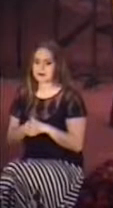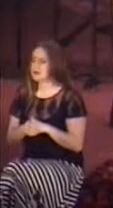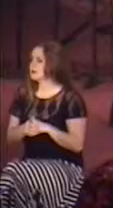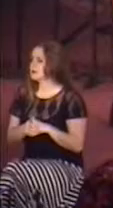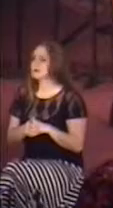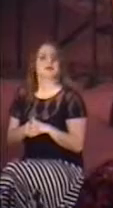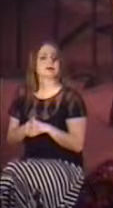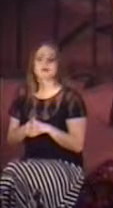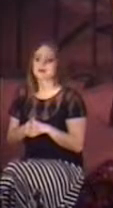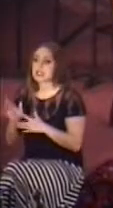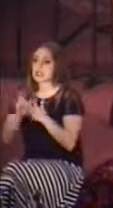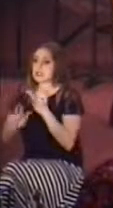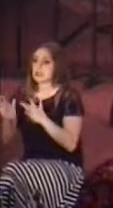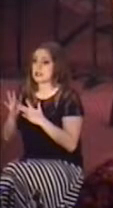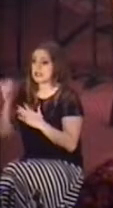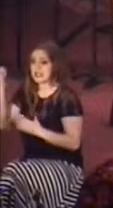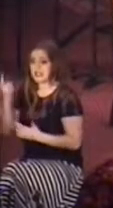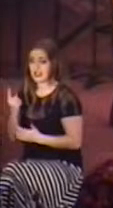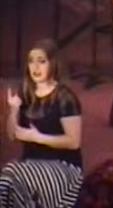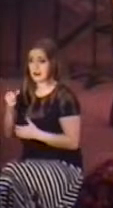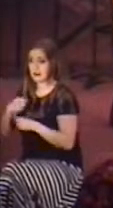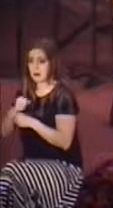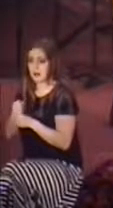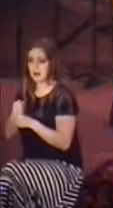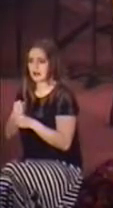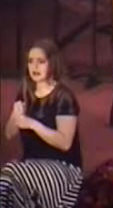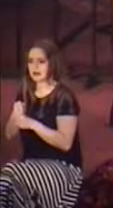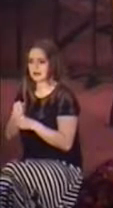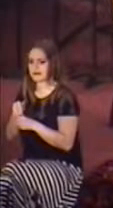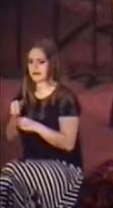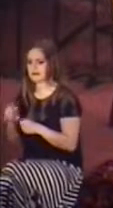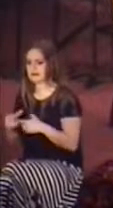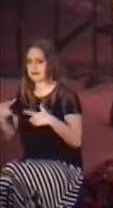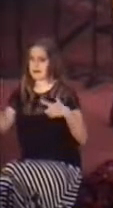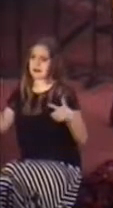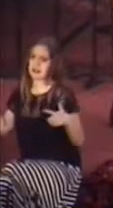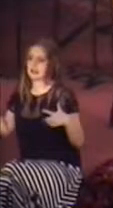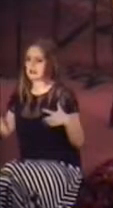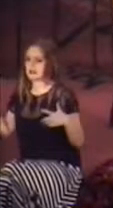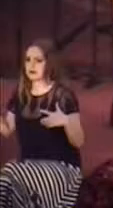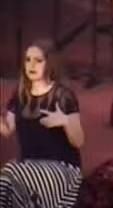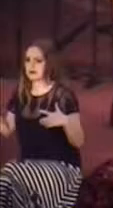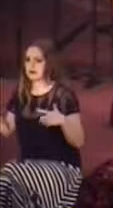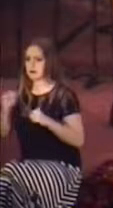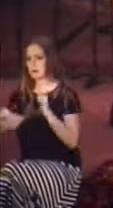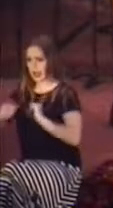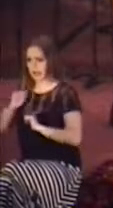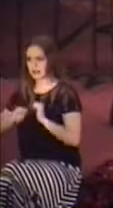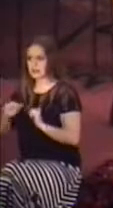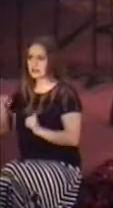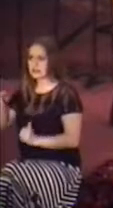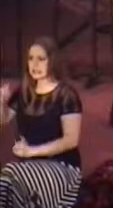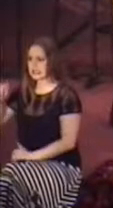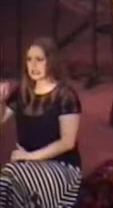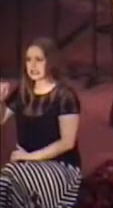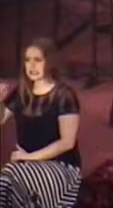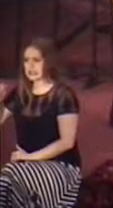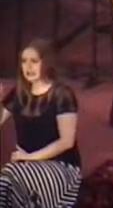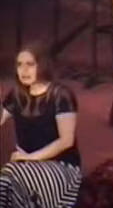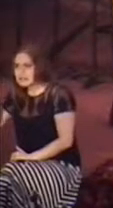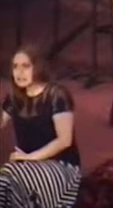But Jesus, did He come for us to create big pageants? Did He come that we may have nativities? Did He come that we could do all